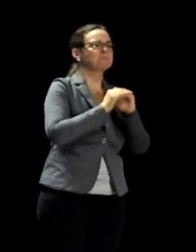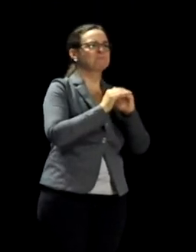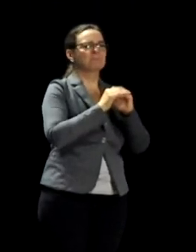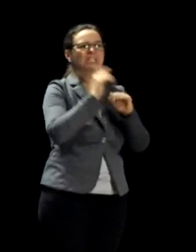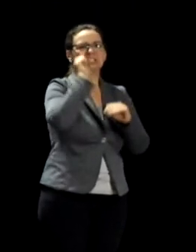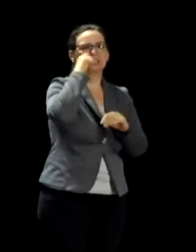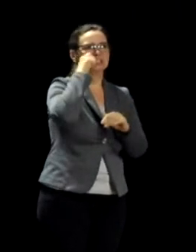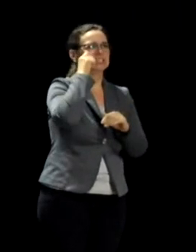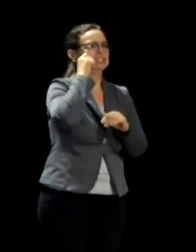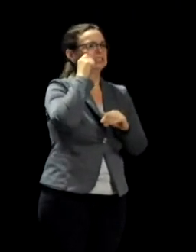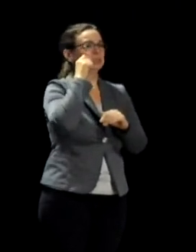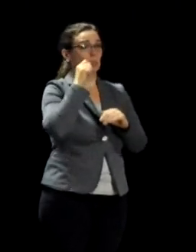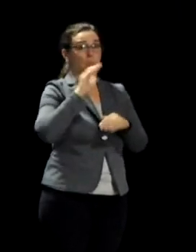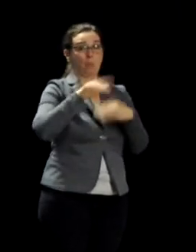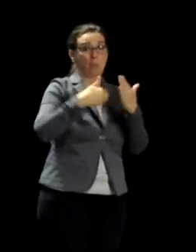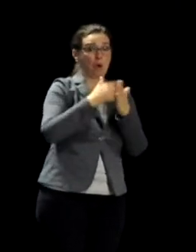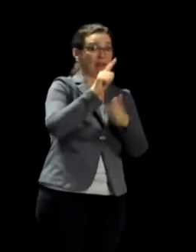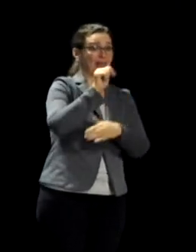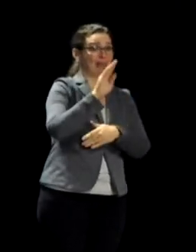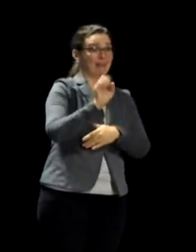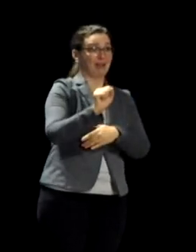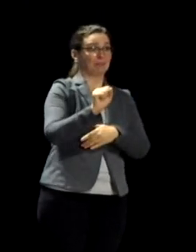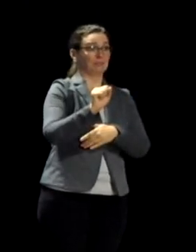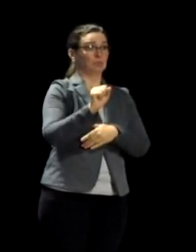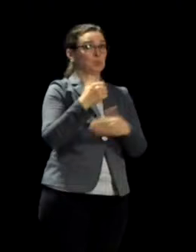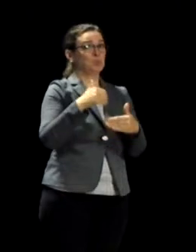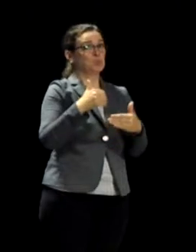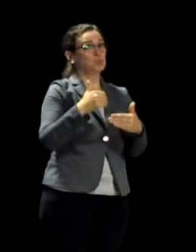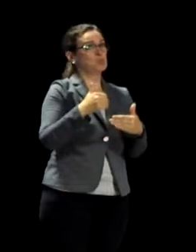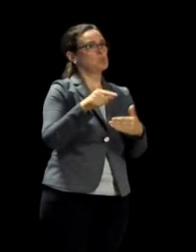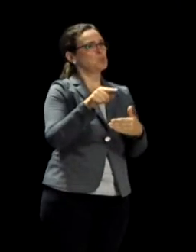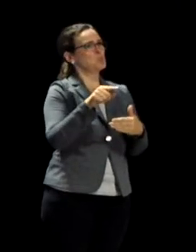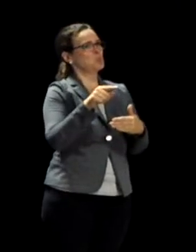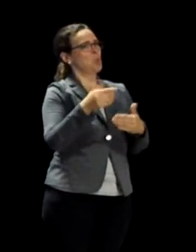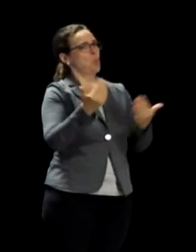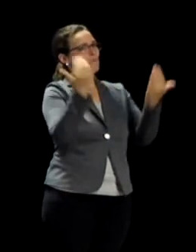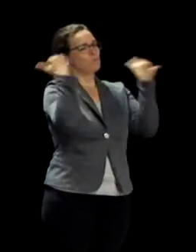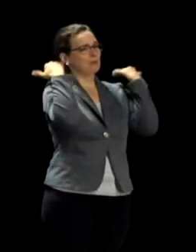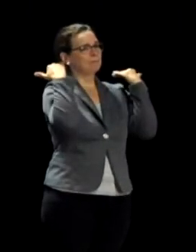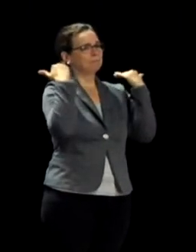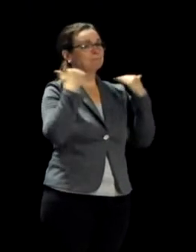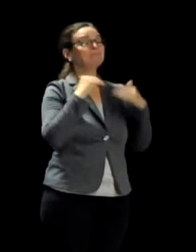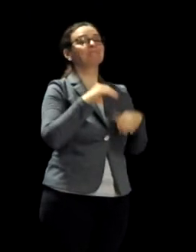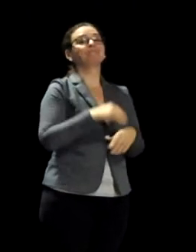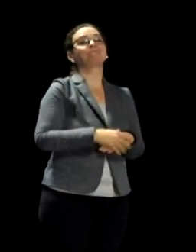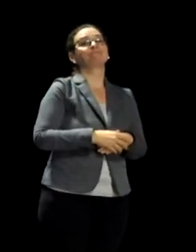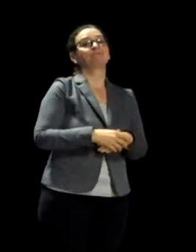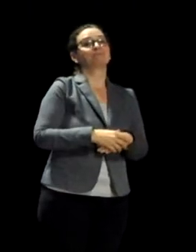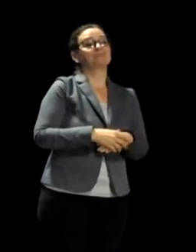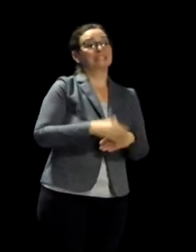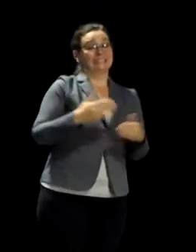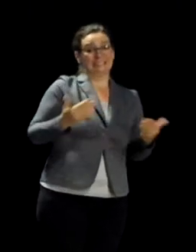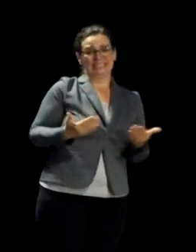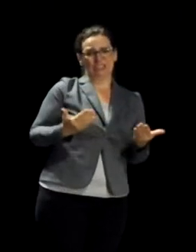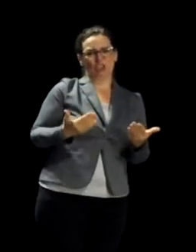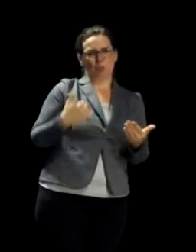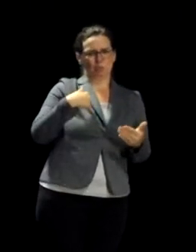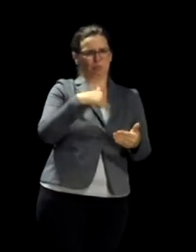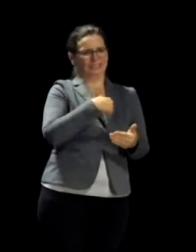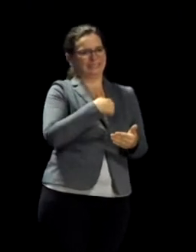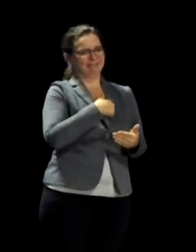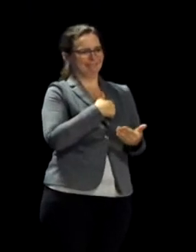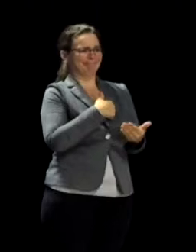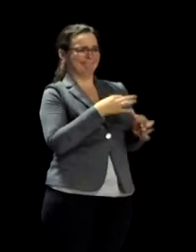point. So it's turn times that were 24, 48 hours will not be that for the near